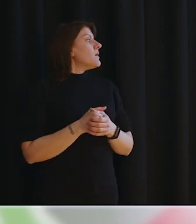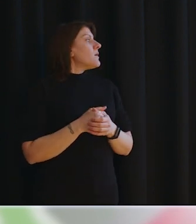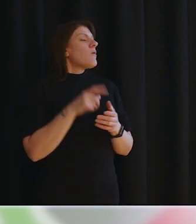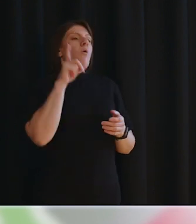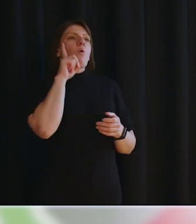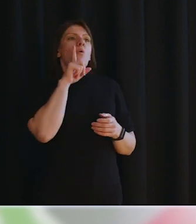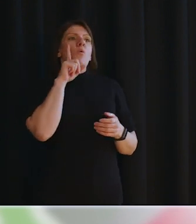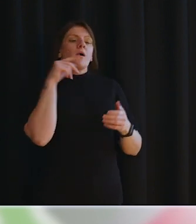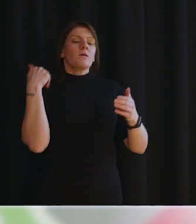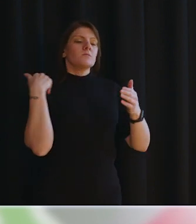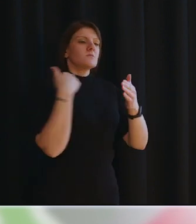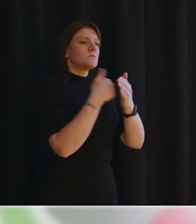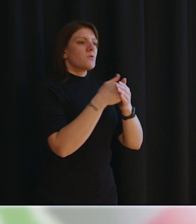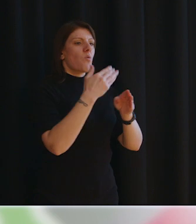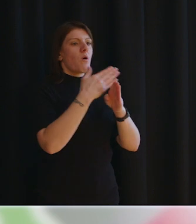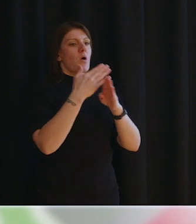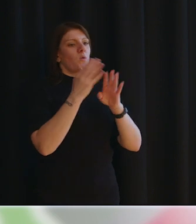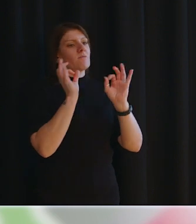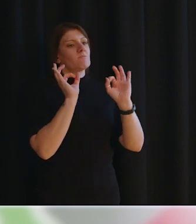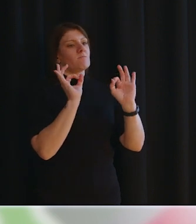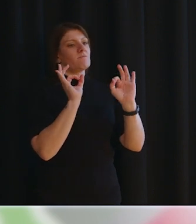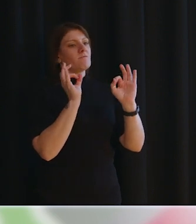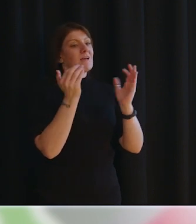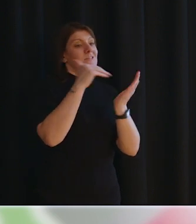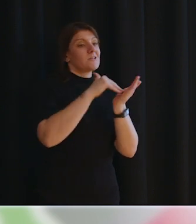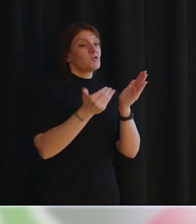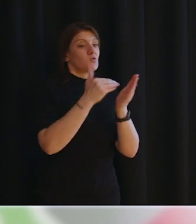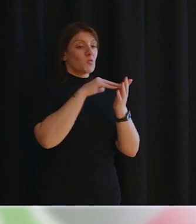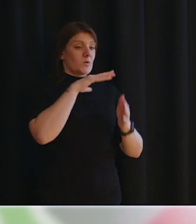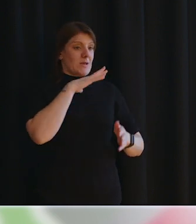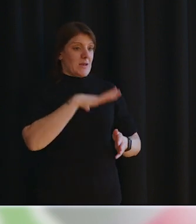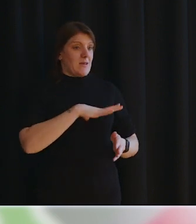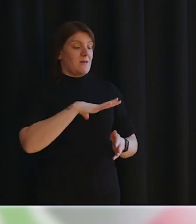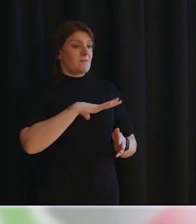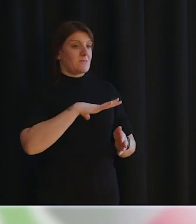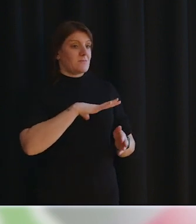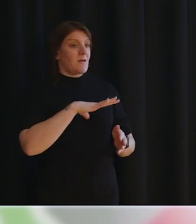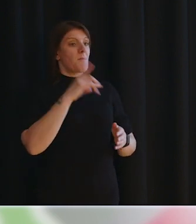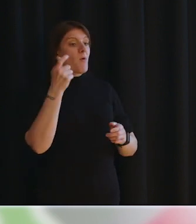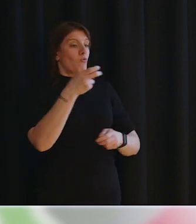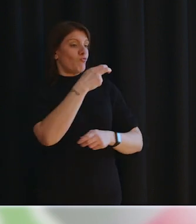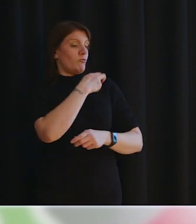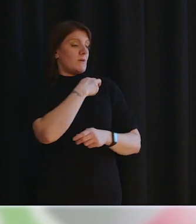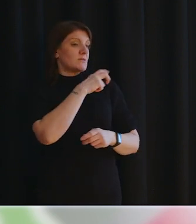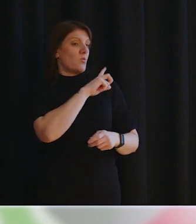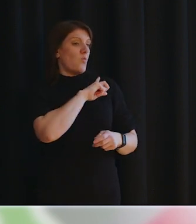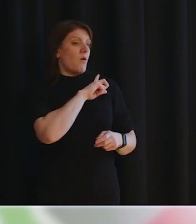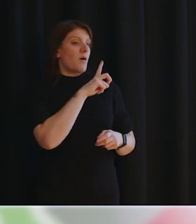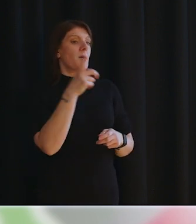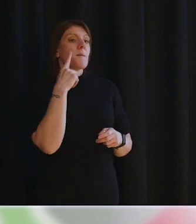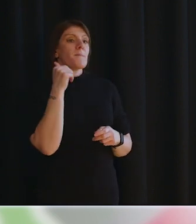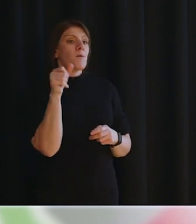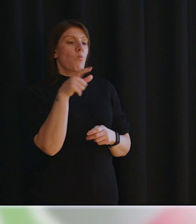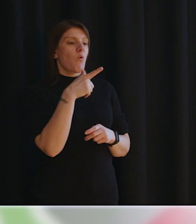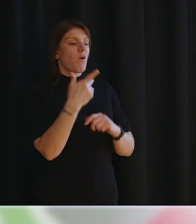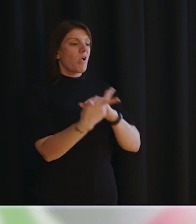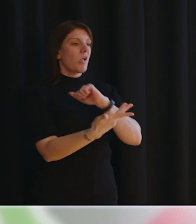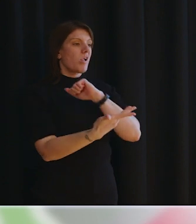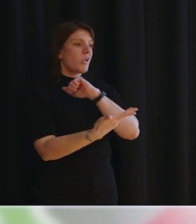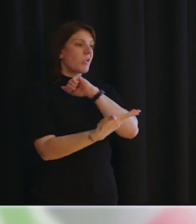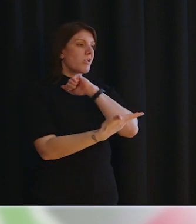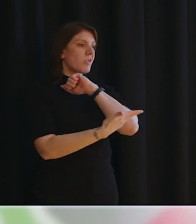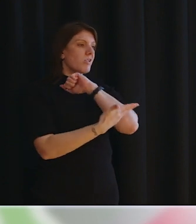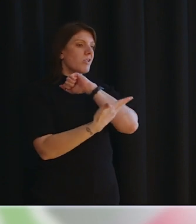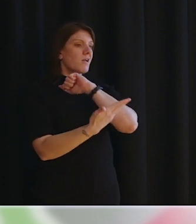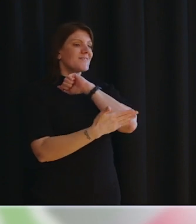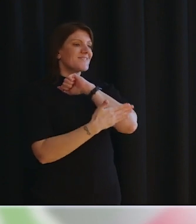I've always worked with people with additional needs, and my initial reason for that was pure laziness, and it was for